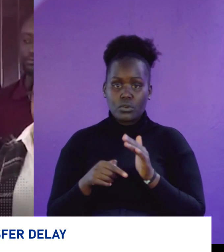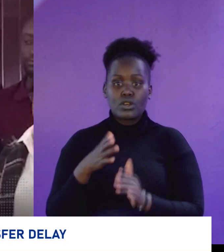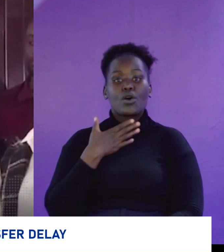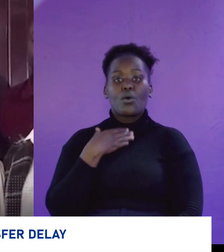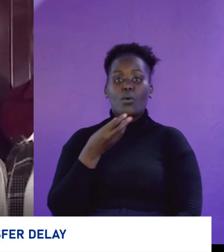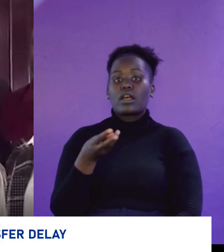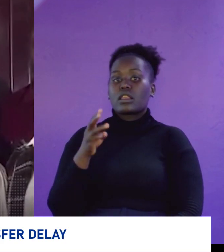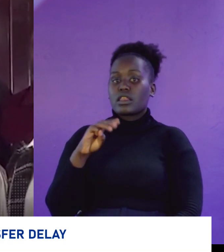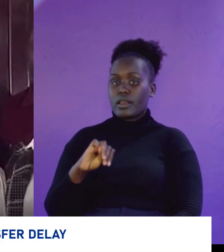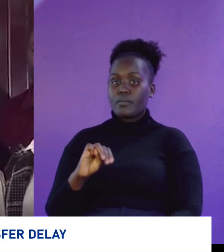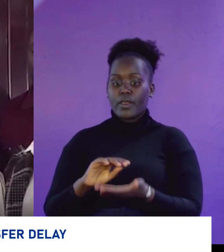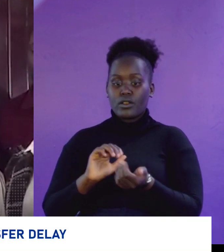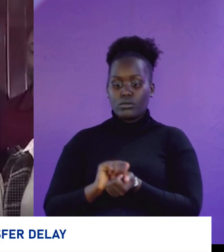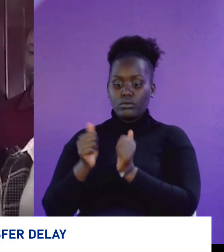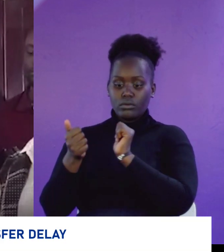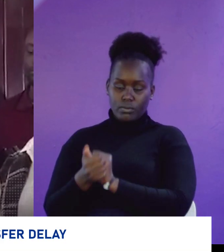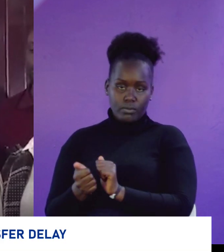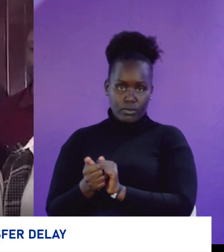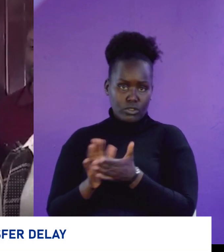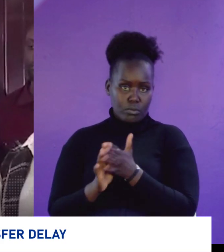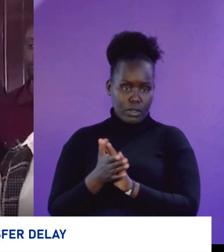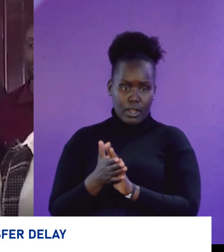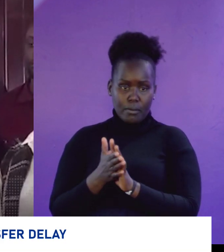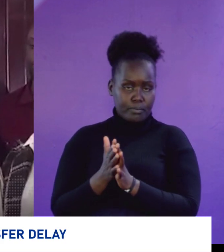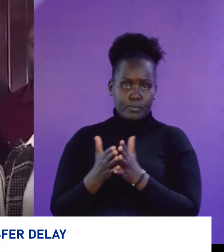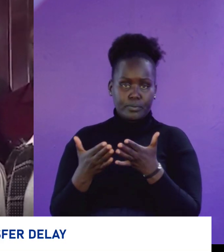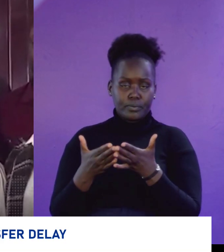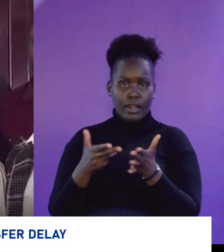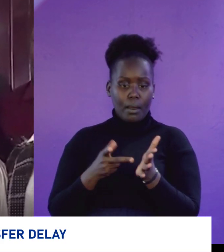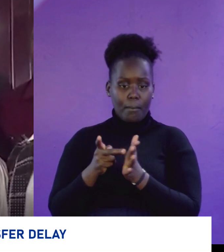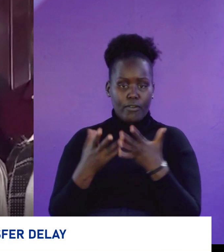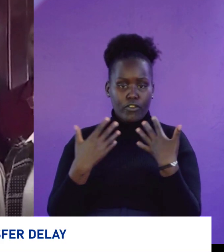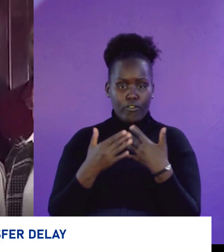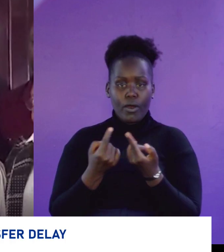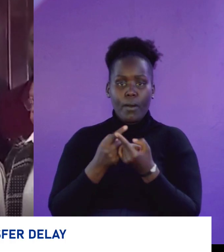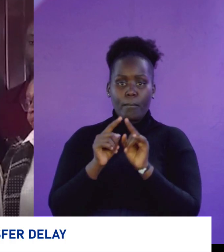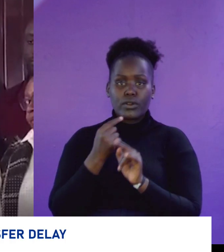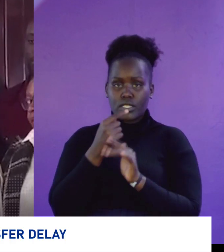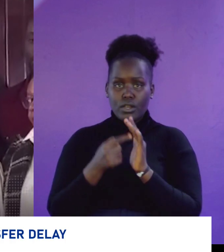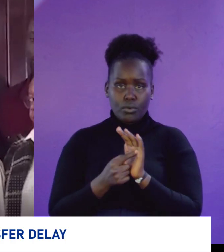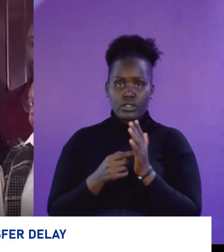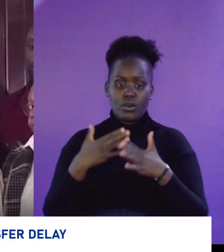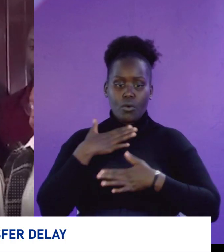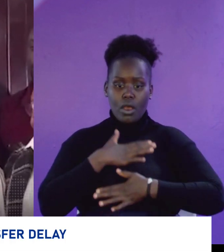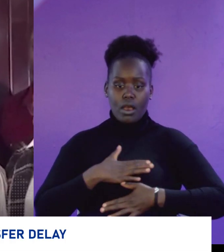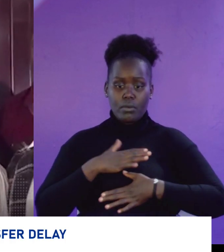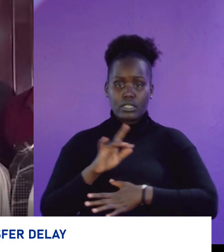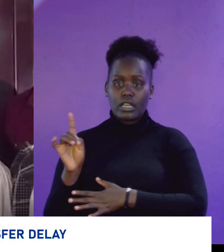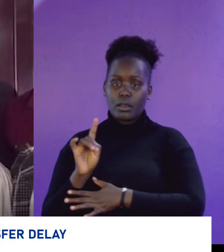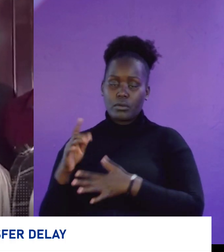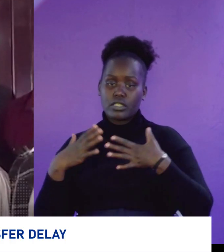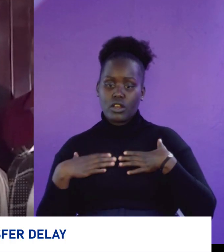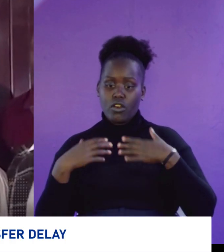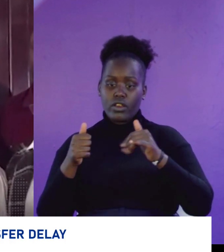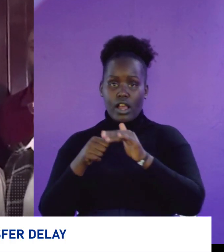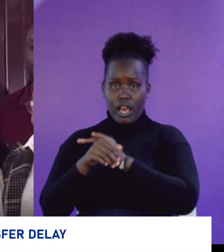be converted in permanent pension. We want to state as follows. One, that the NAN appreciate the Ministry of Health and the